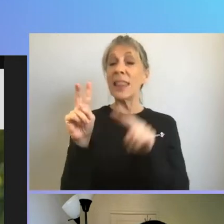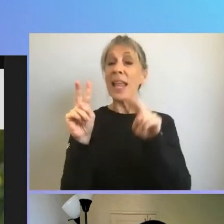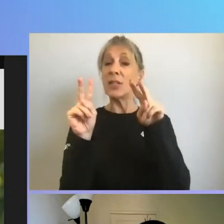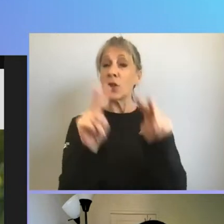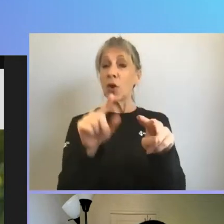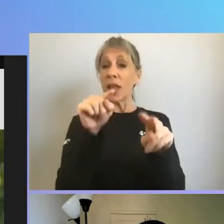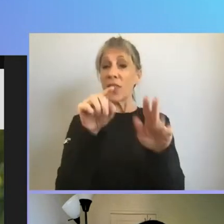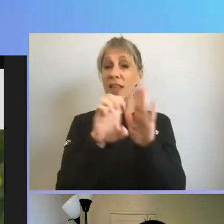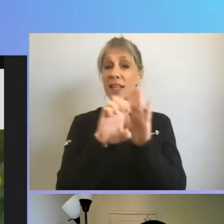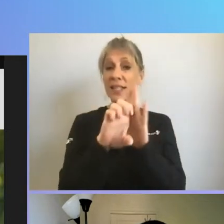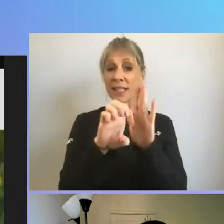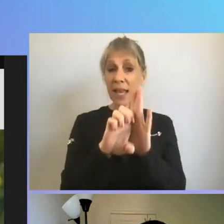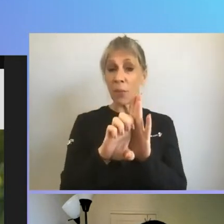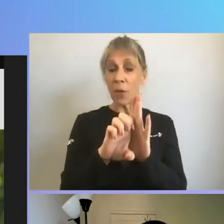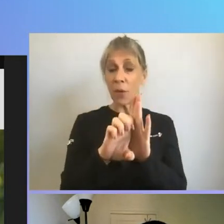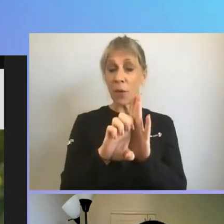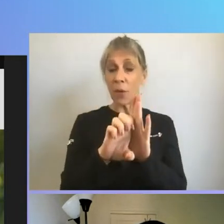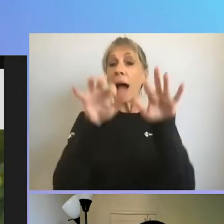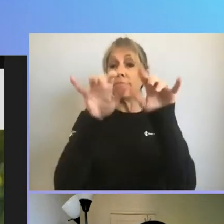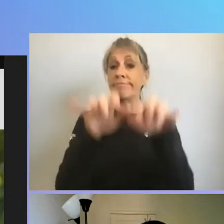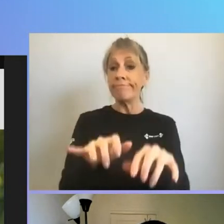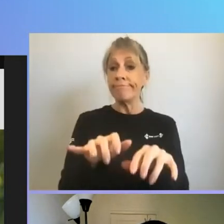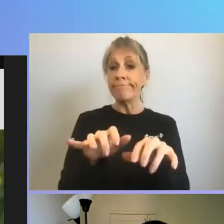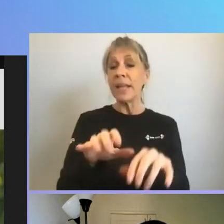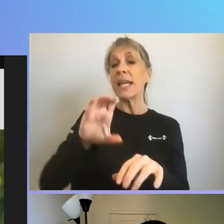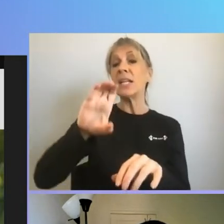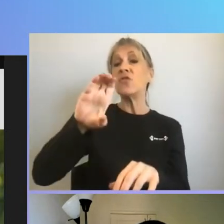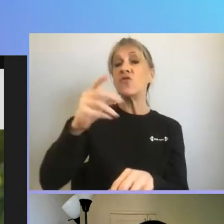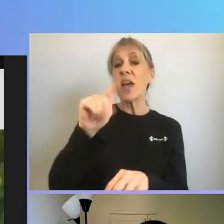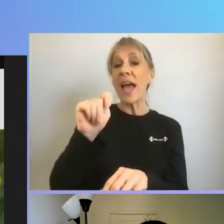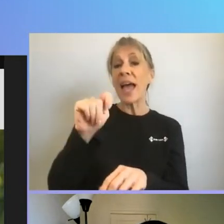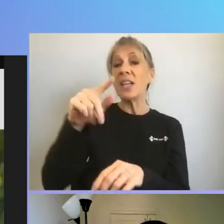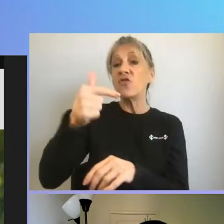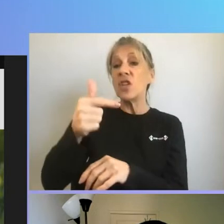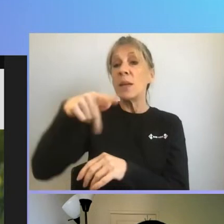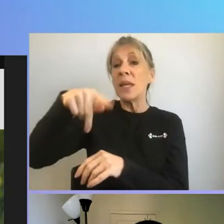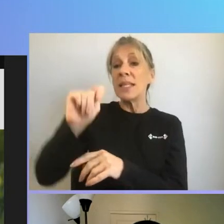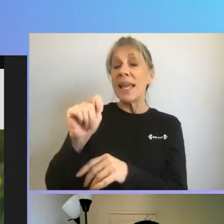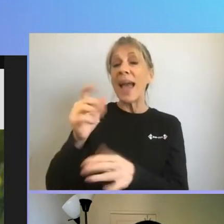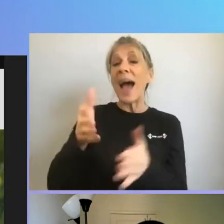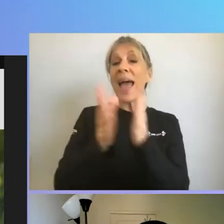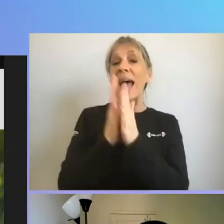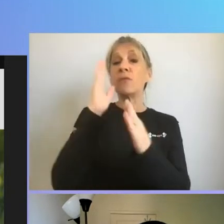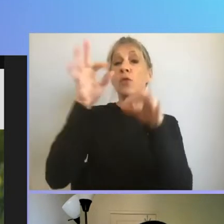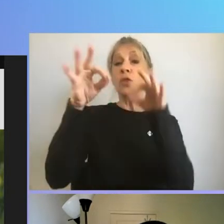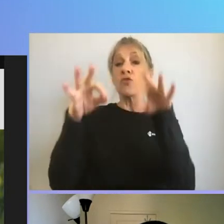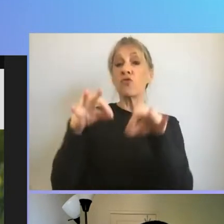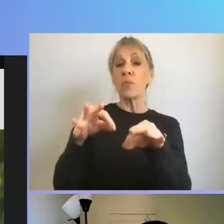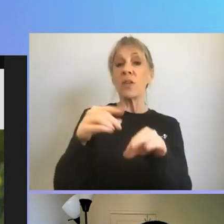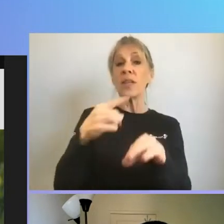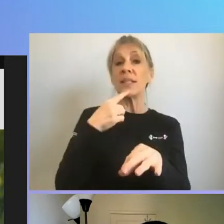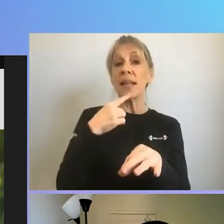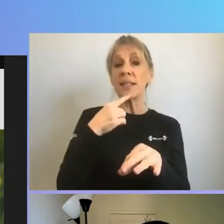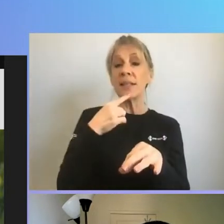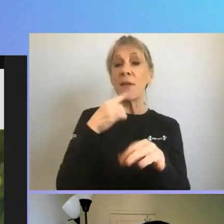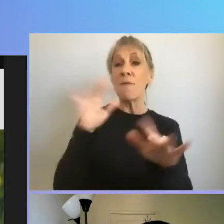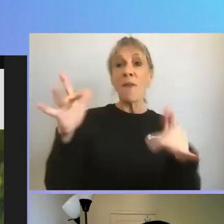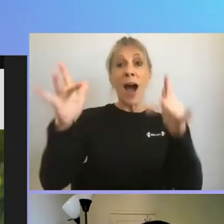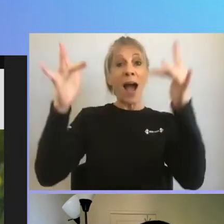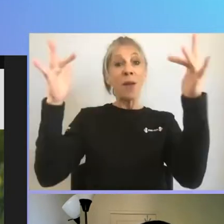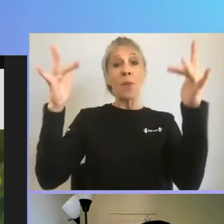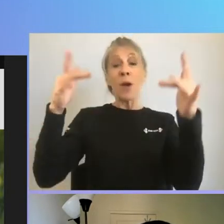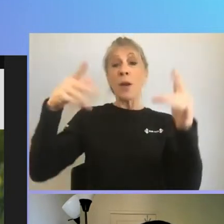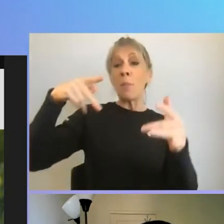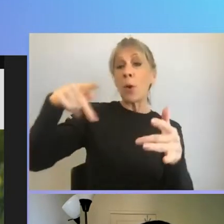example. I entered this image in ChatGPT. I asked for a description of the image, and it said stuff like vibrant